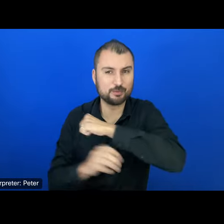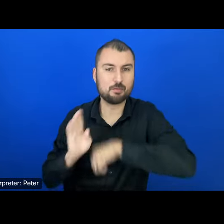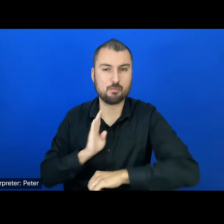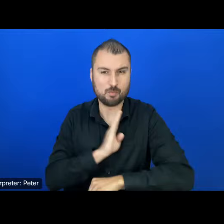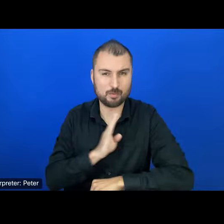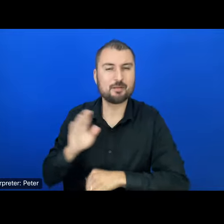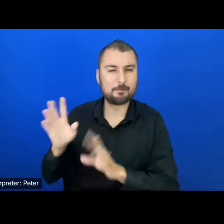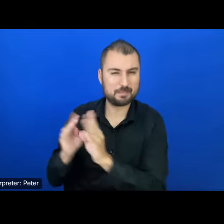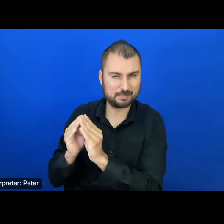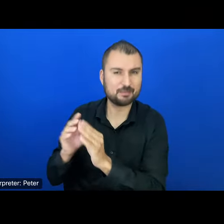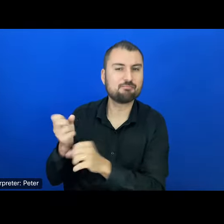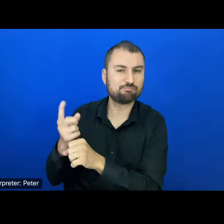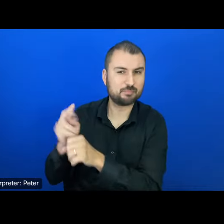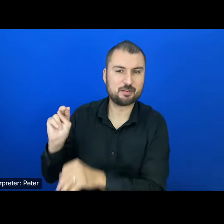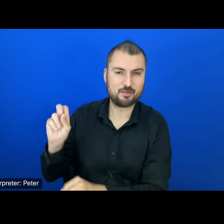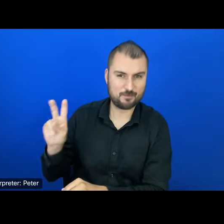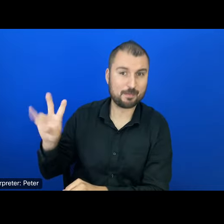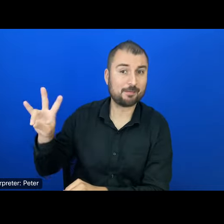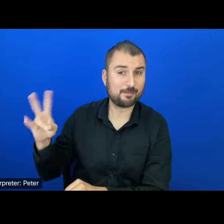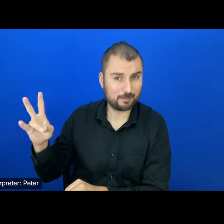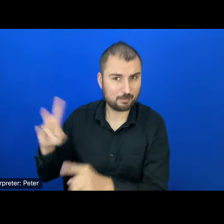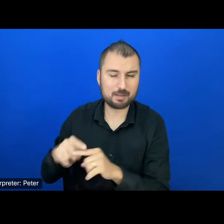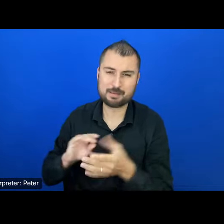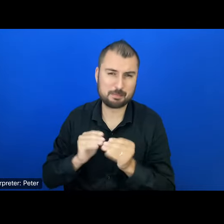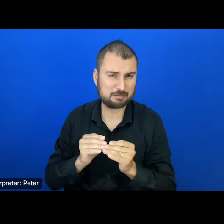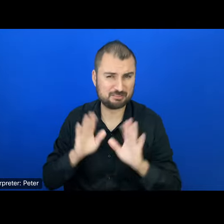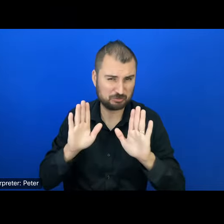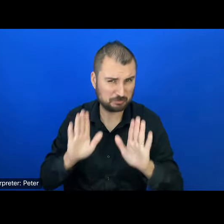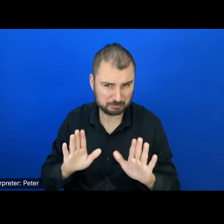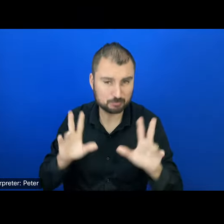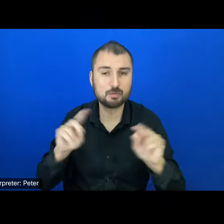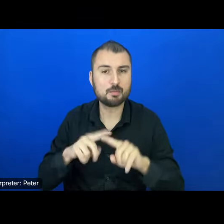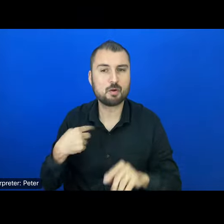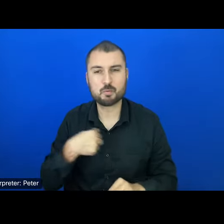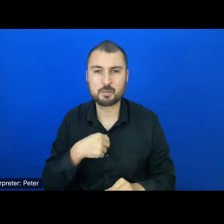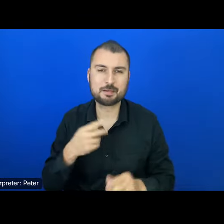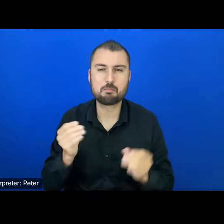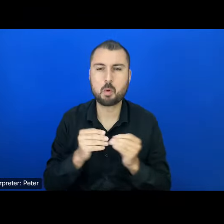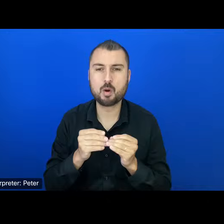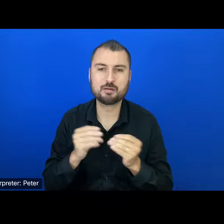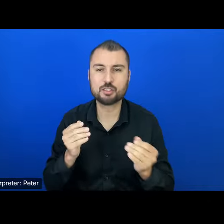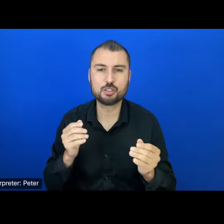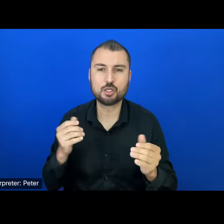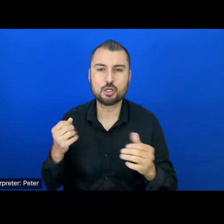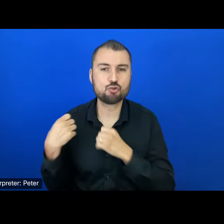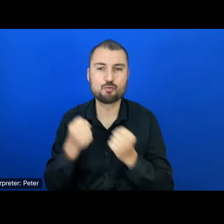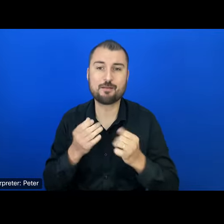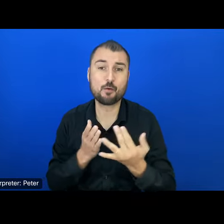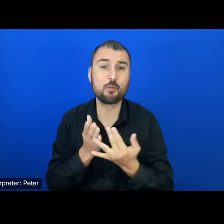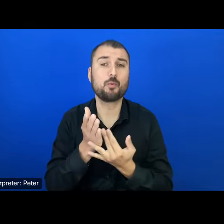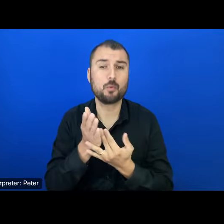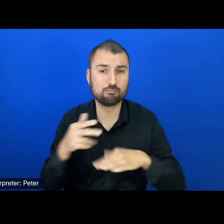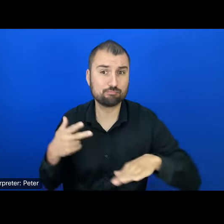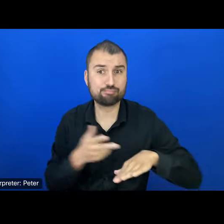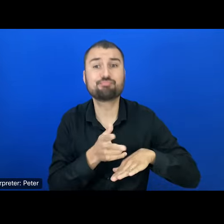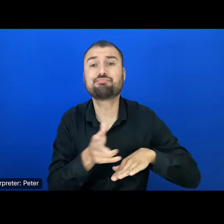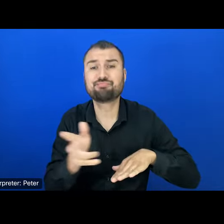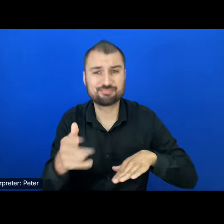have those. The numbers haven't been great. Meridocene, as a drive-through site, we don't have any good ways of numbers. For a while, we had